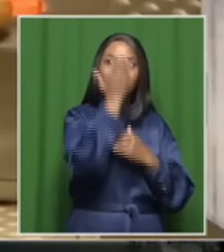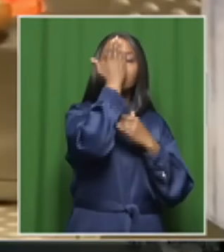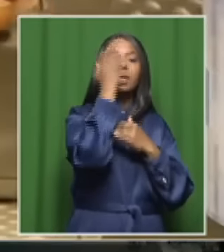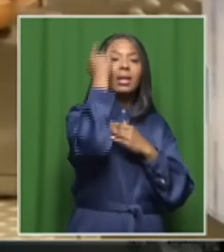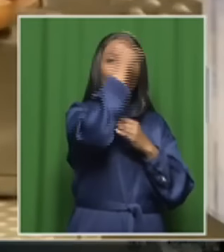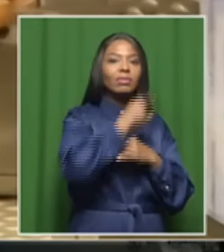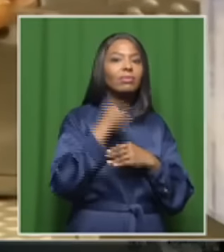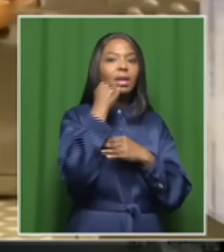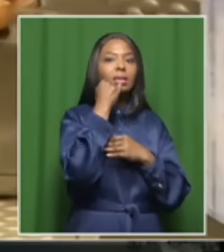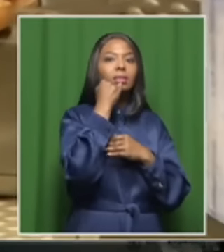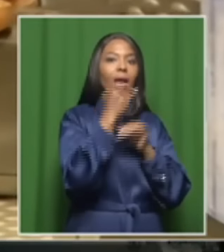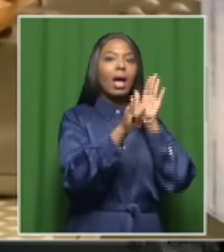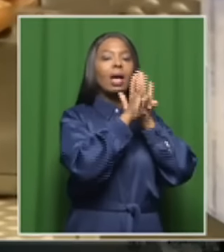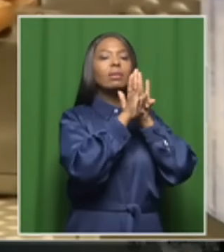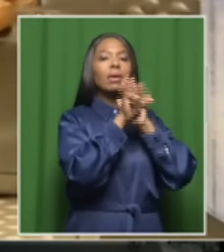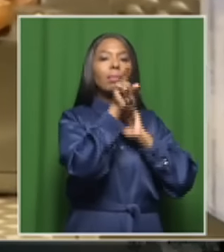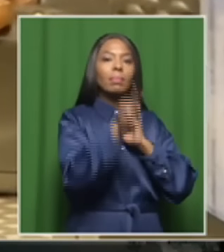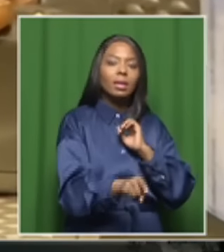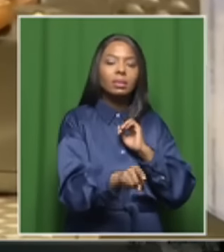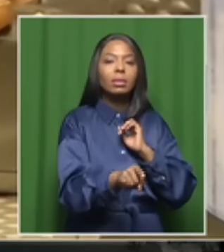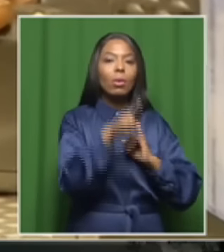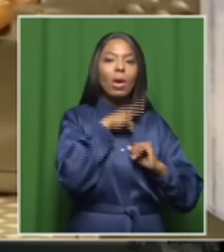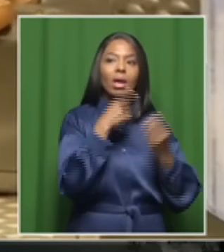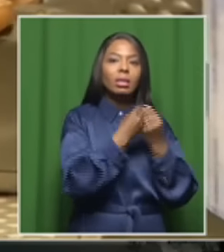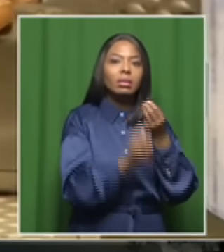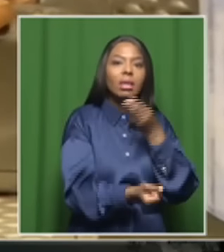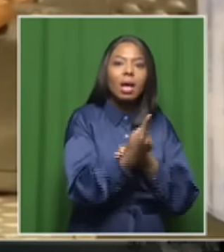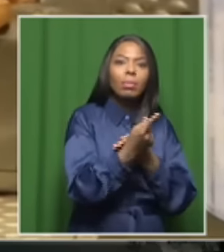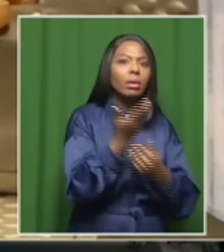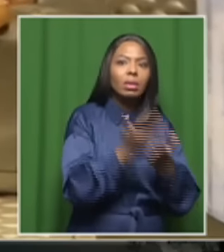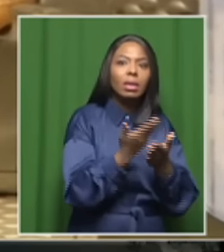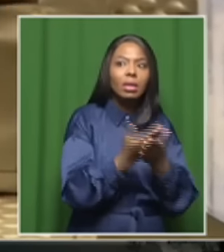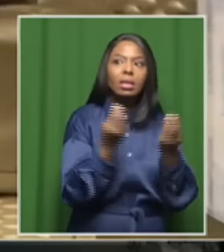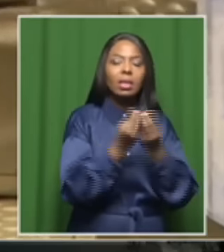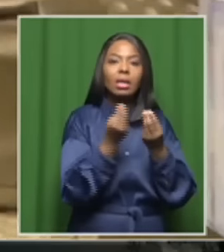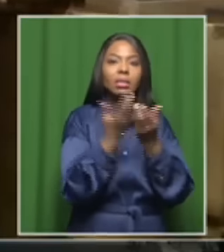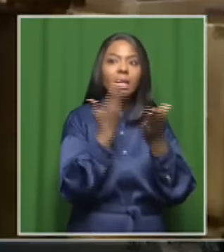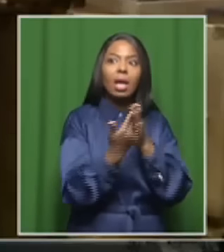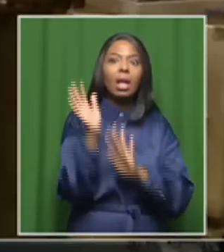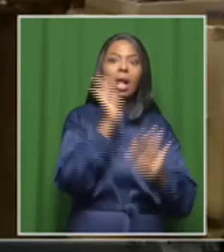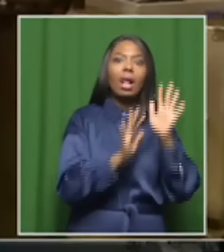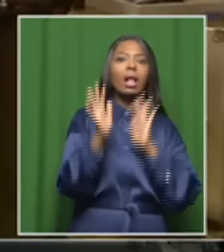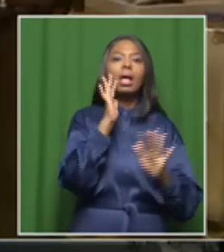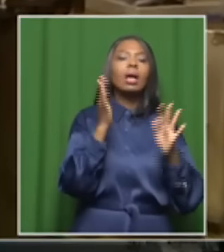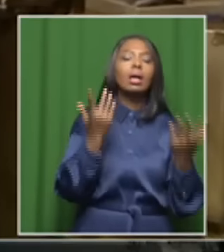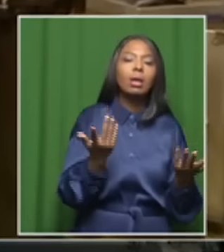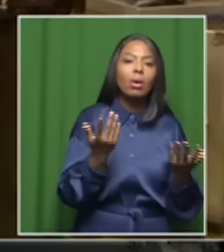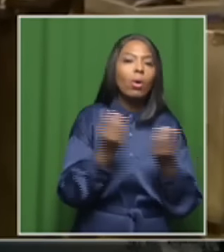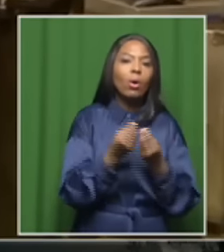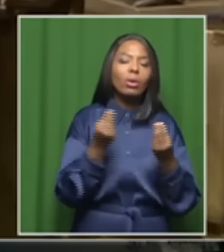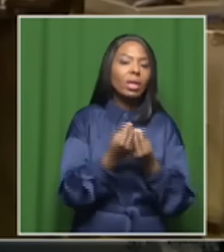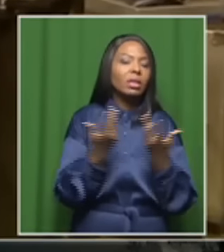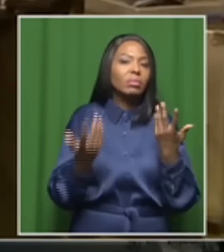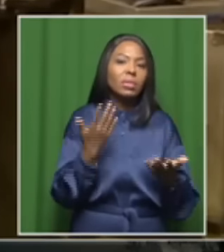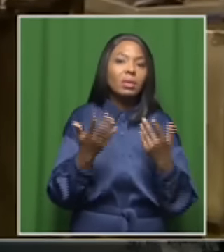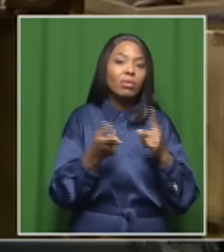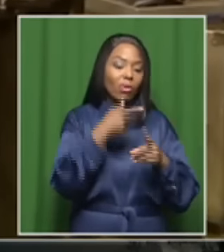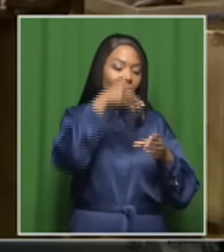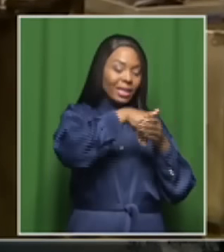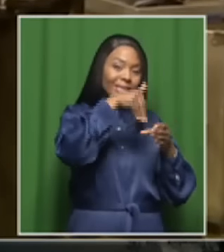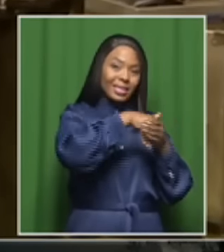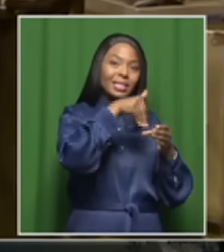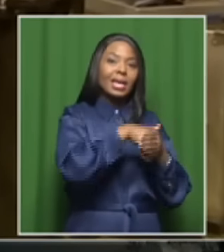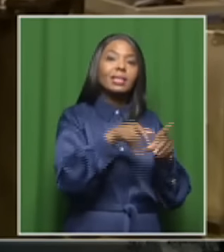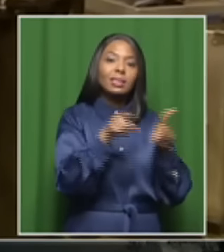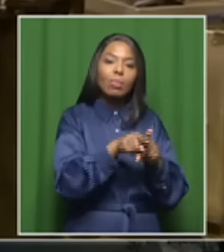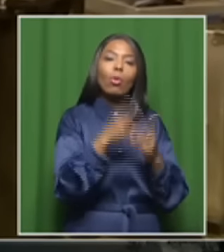beneficiaries, because things can happen. Things can fall between the cracks from internally, but also